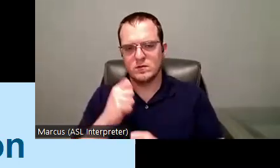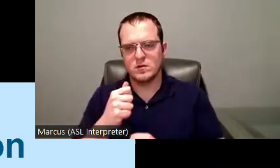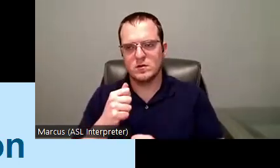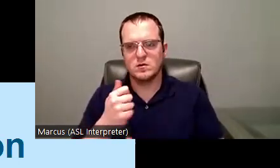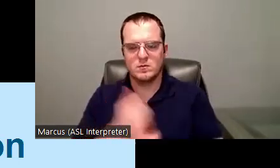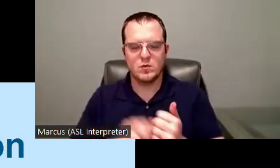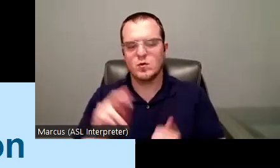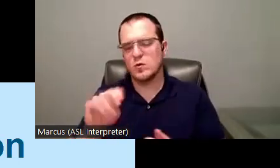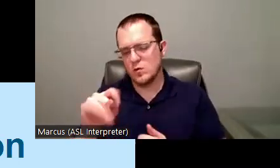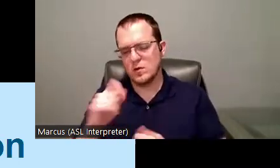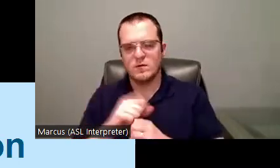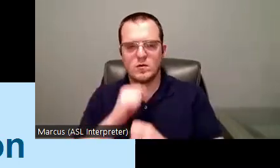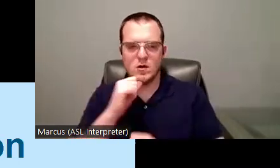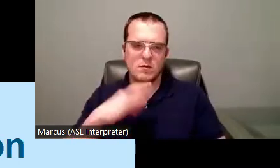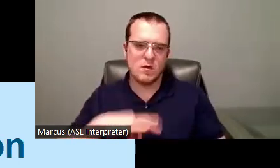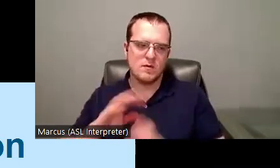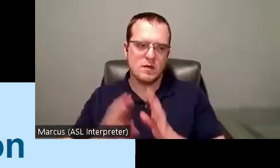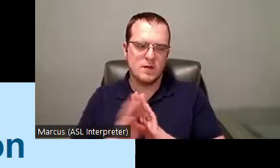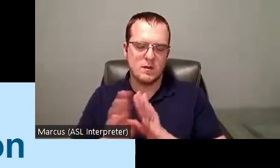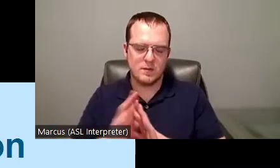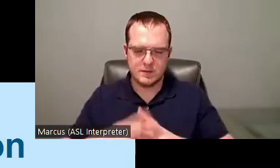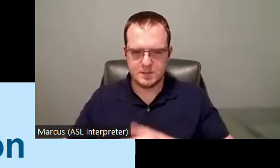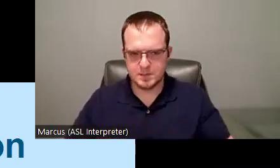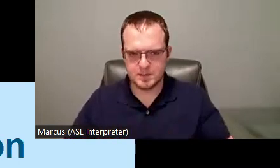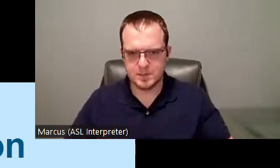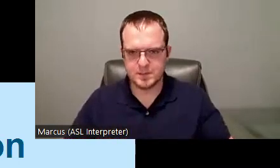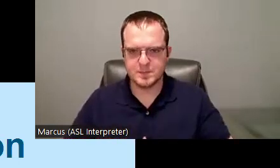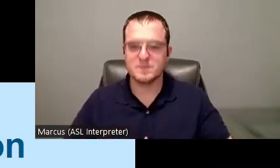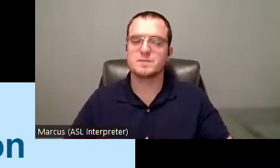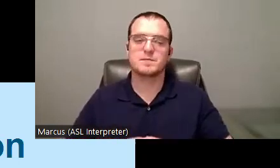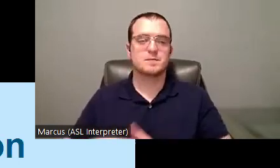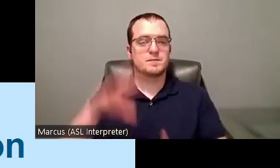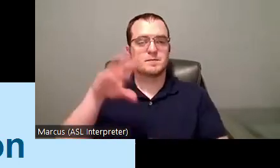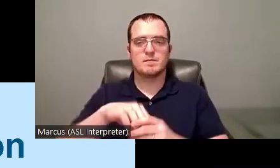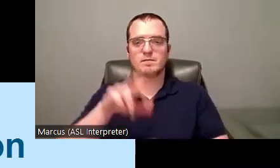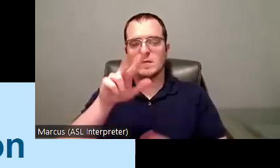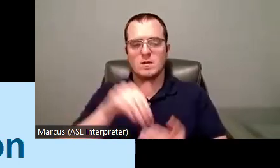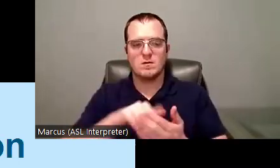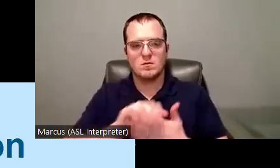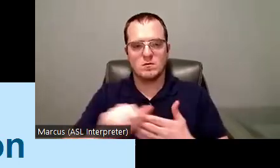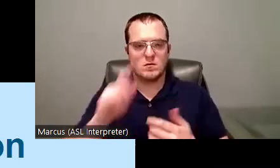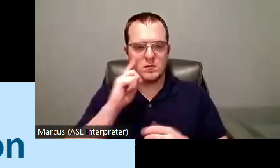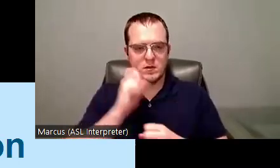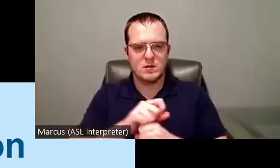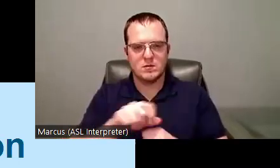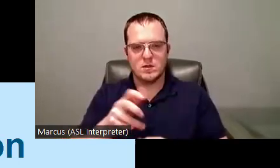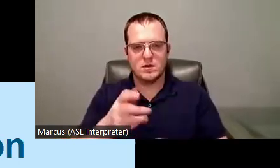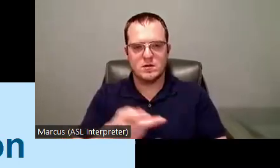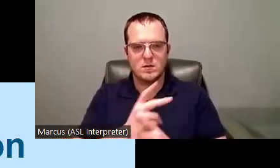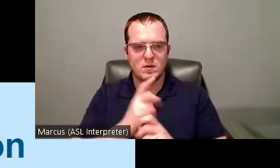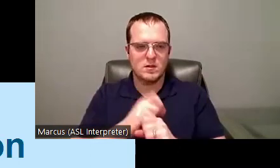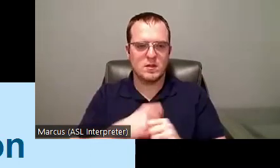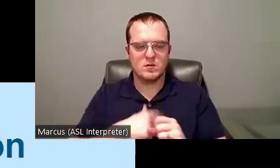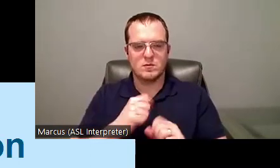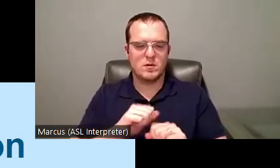$1,000 per unit for nonprofit development entities. This $3,000 requirement was called out as a possible hindrance